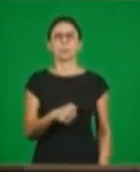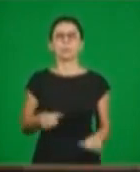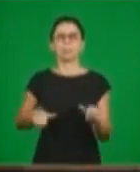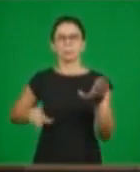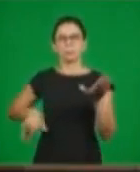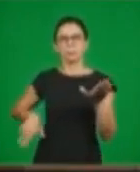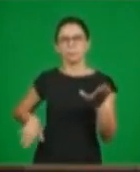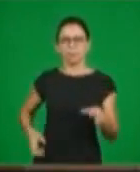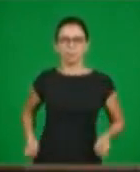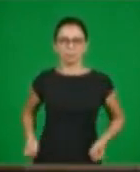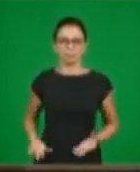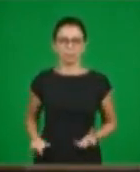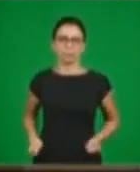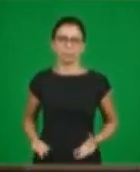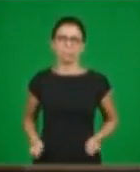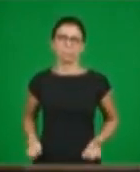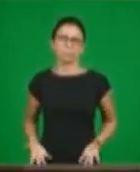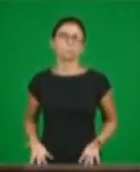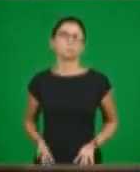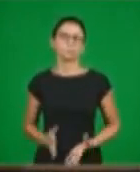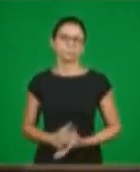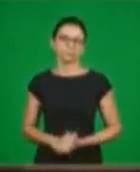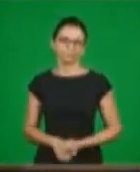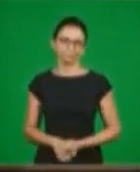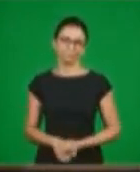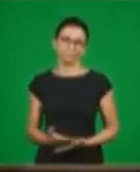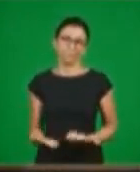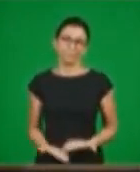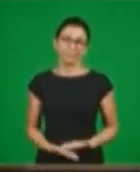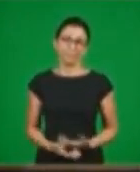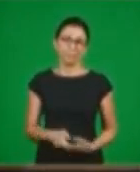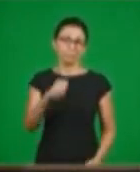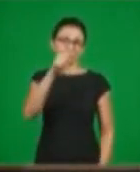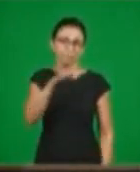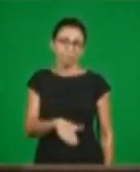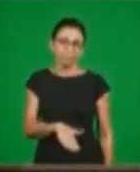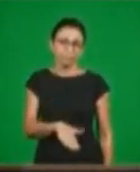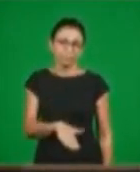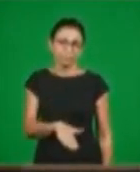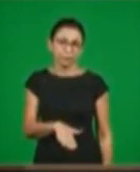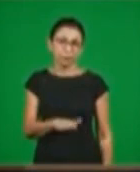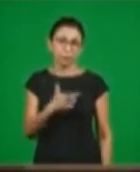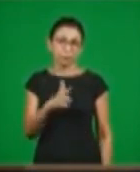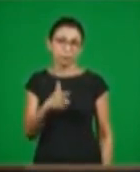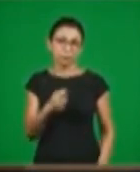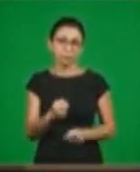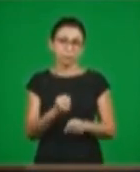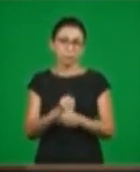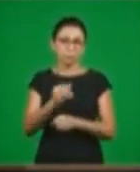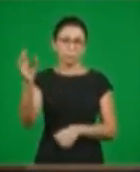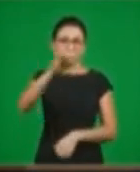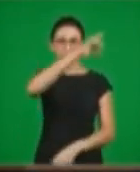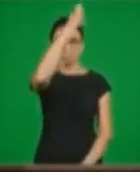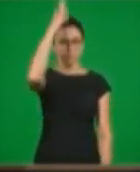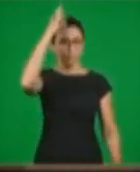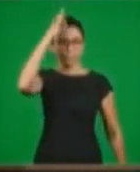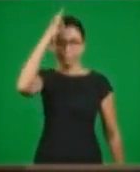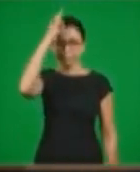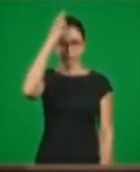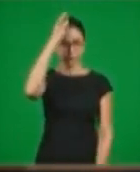The beach, that are spending whatever they have. But look, it's not the social condition